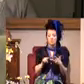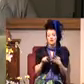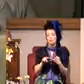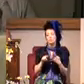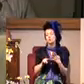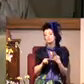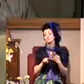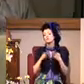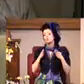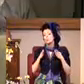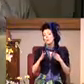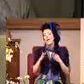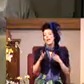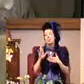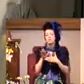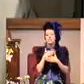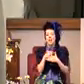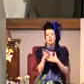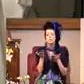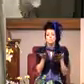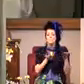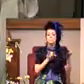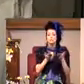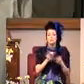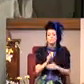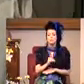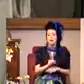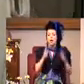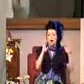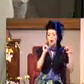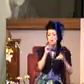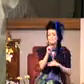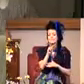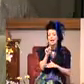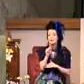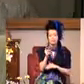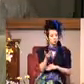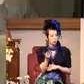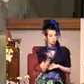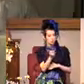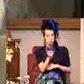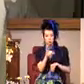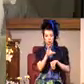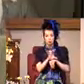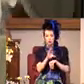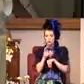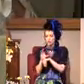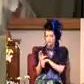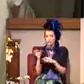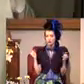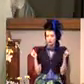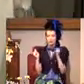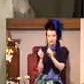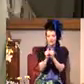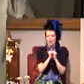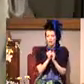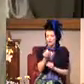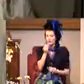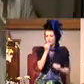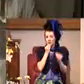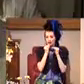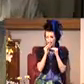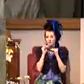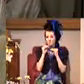shared ministry of HopeNet between our two congregations, now feeding more than 90 families every